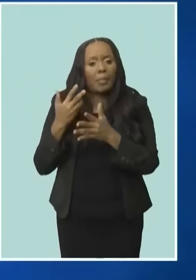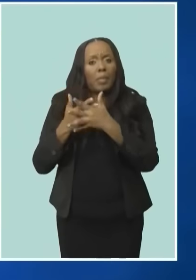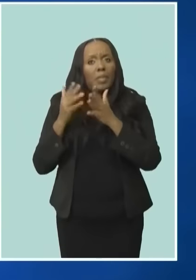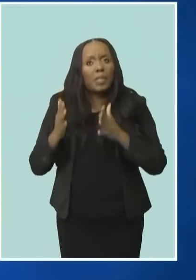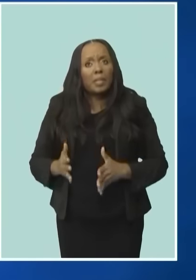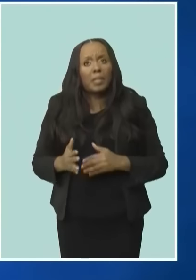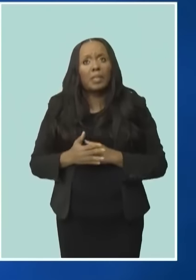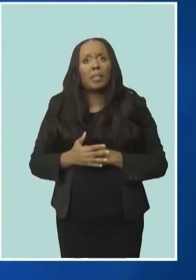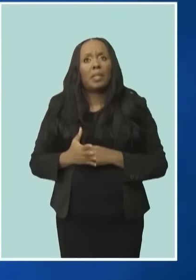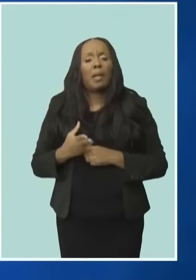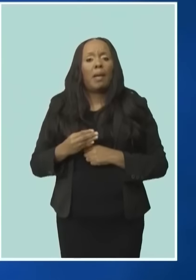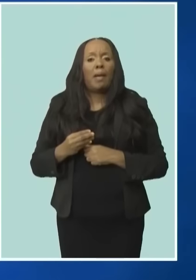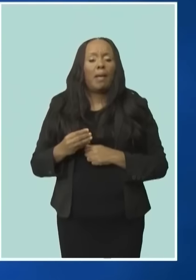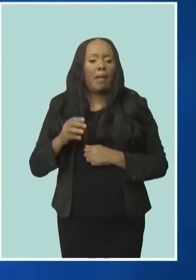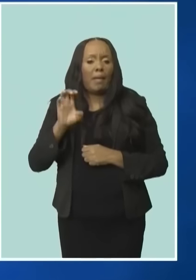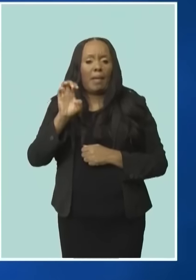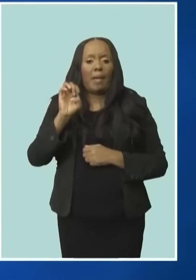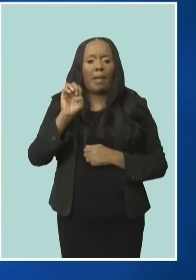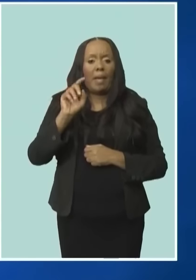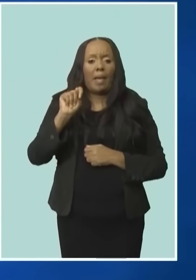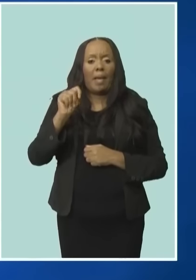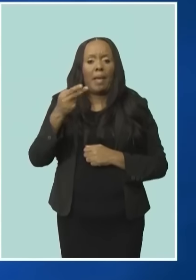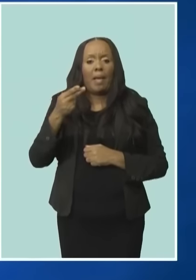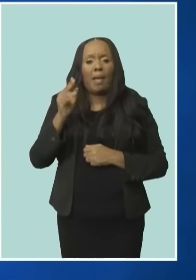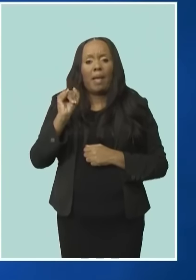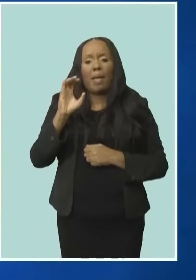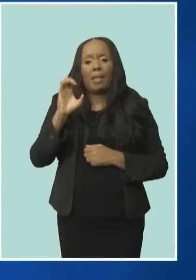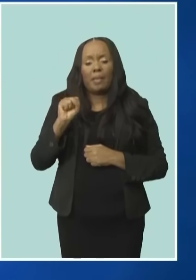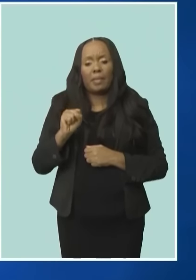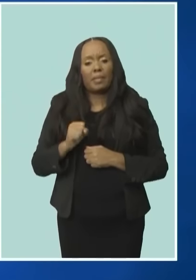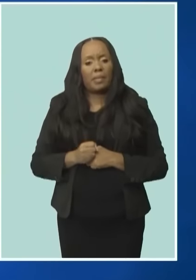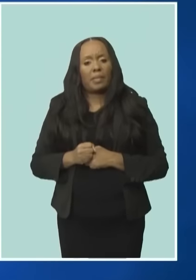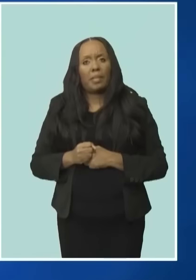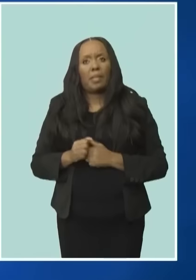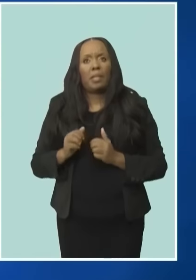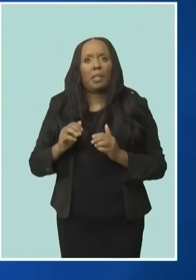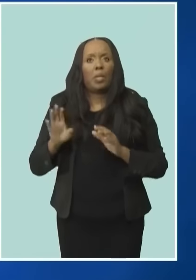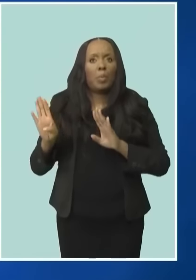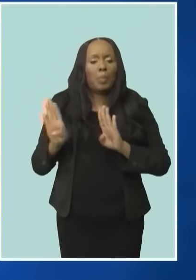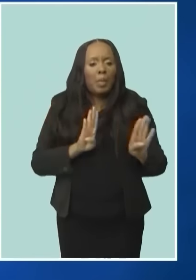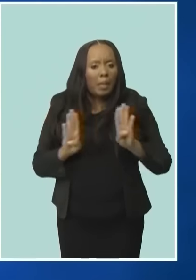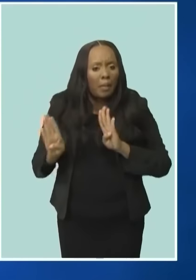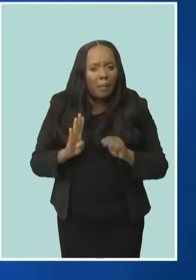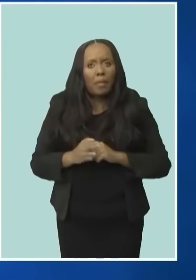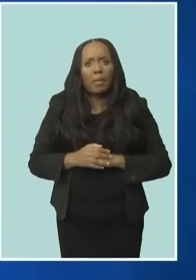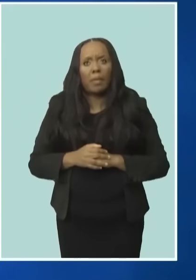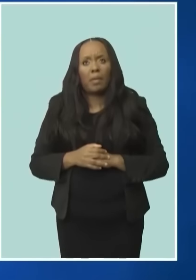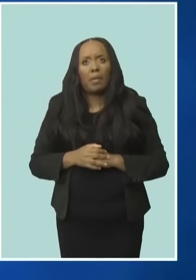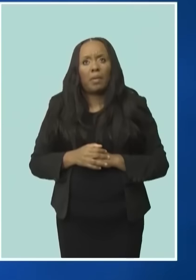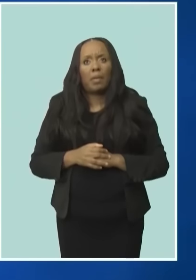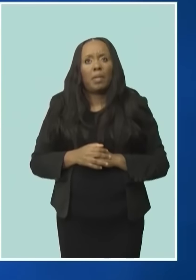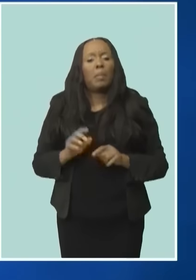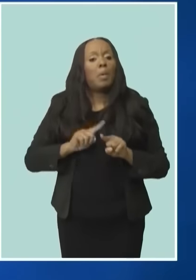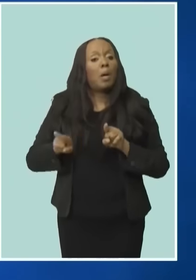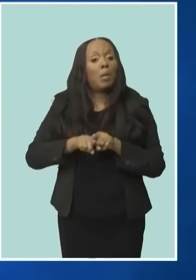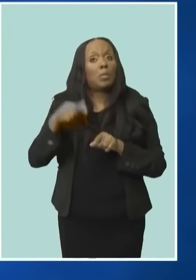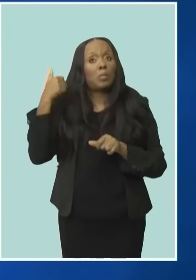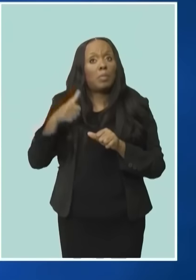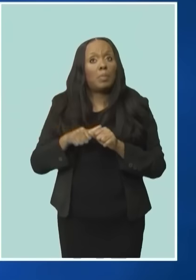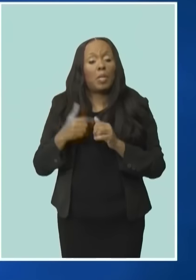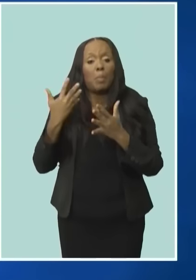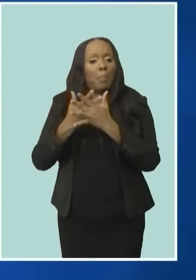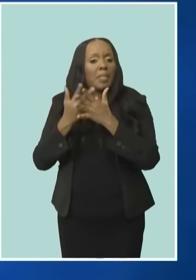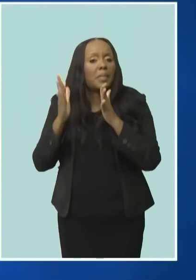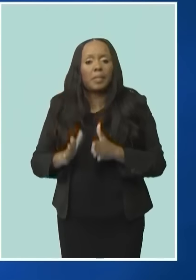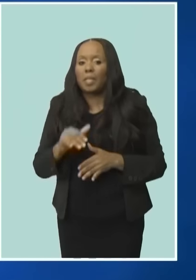protocols, and ethical conduct, to treat their new career with pride and to remember inmates are not their friends. We